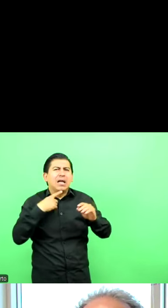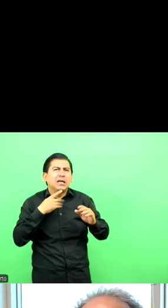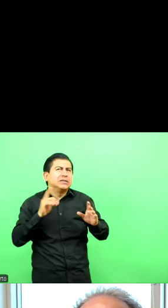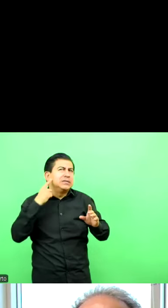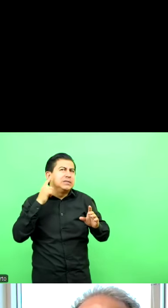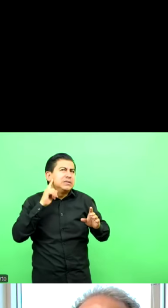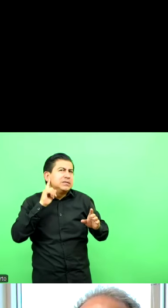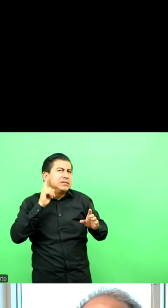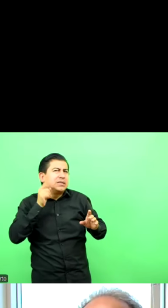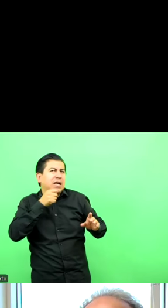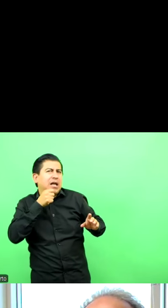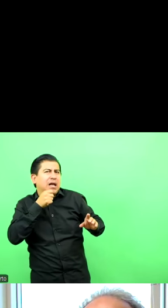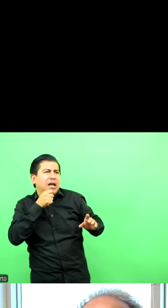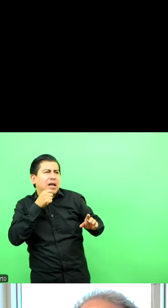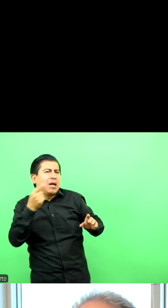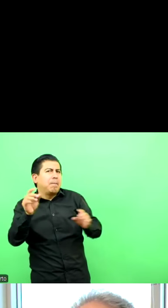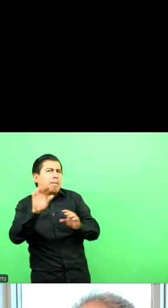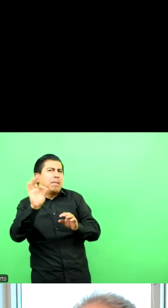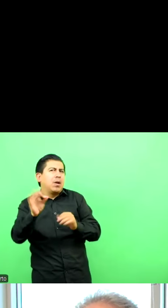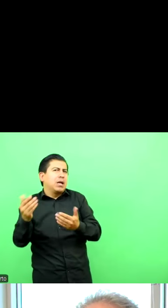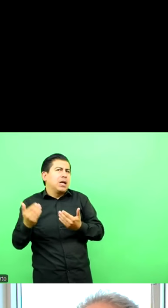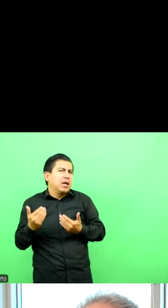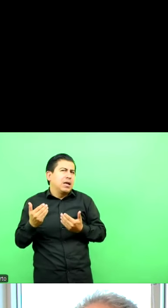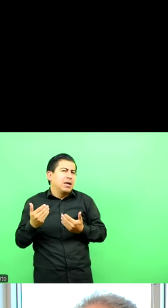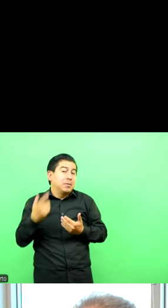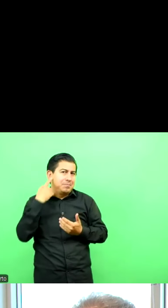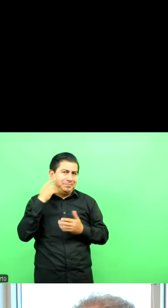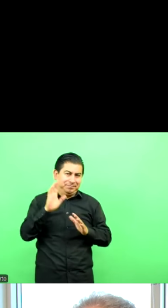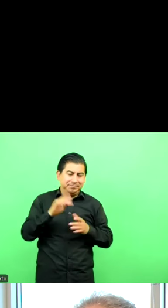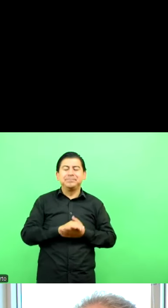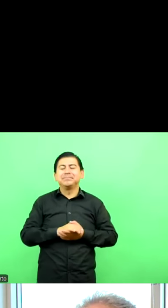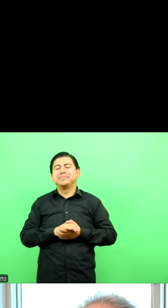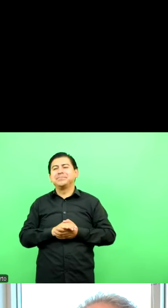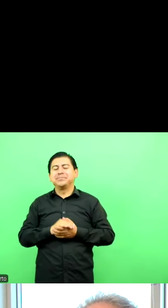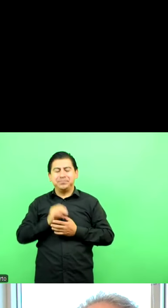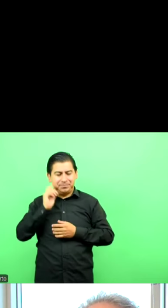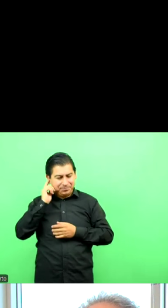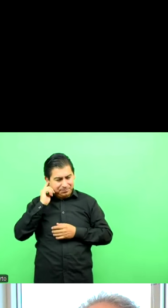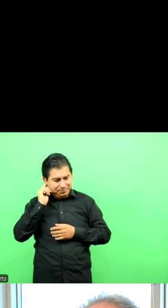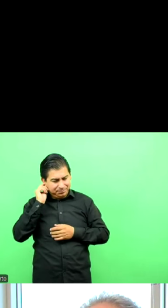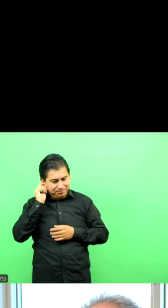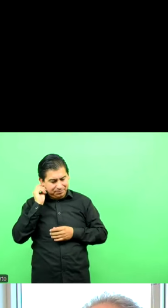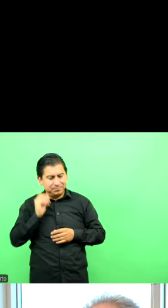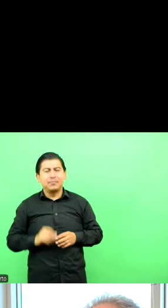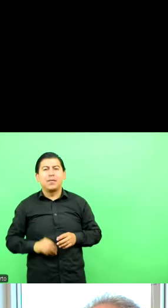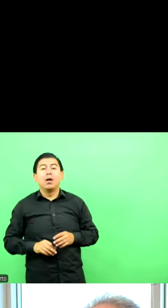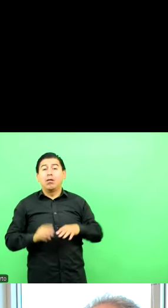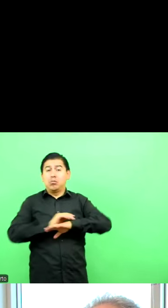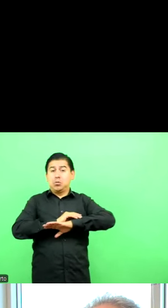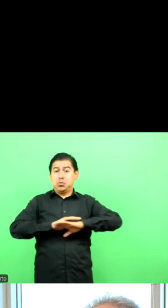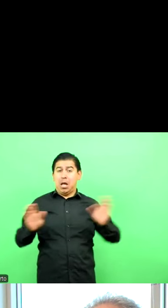Once we put all together, we developed a framework in order